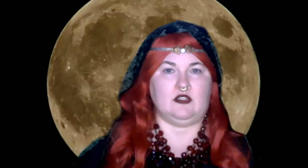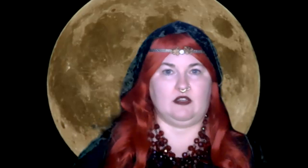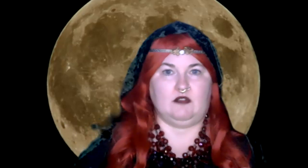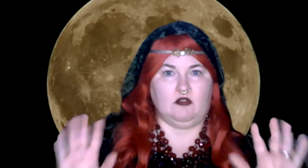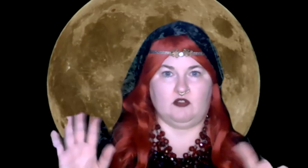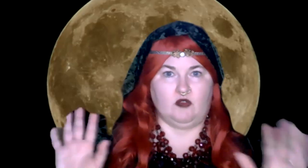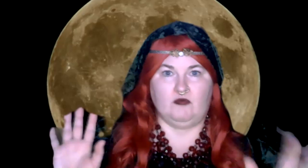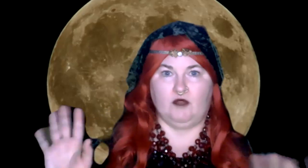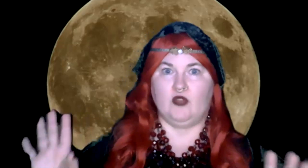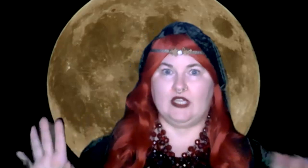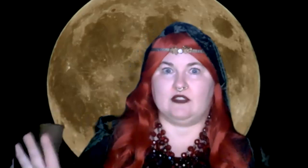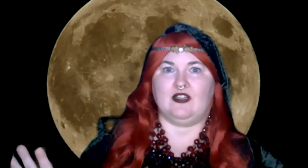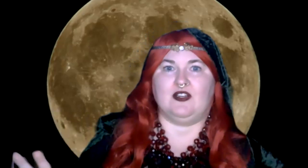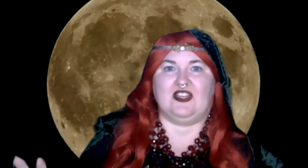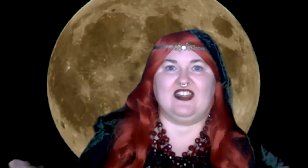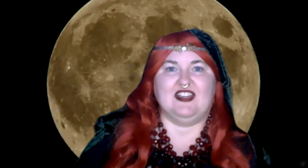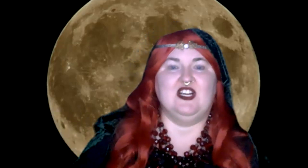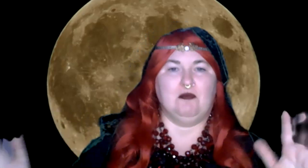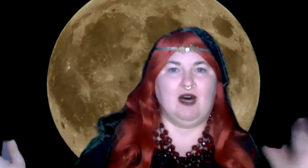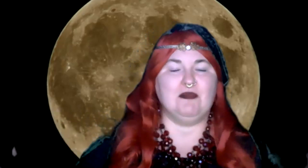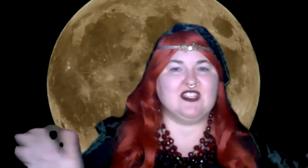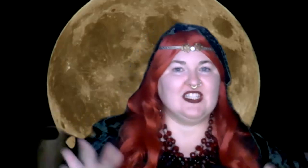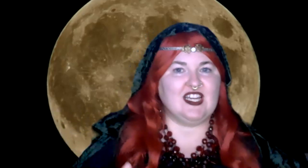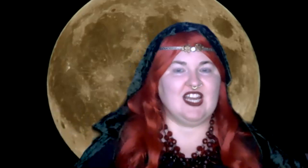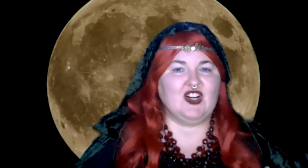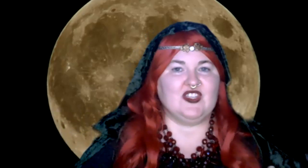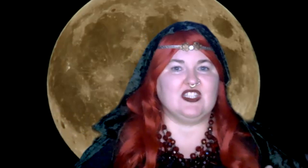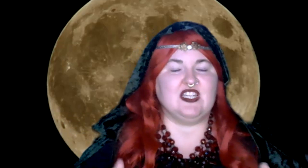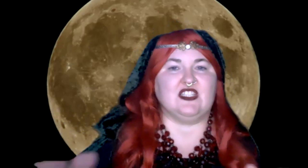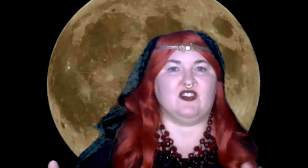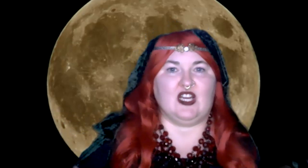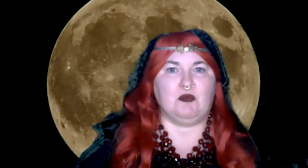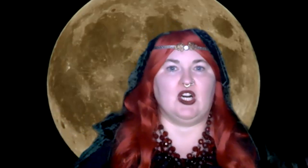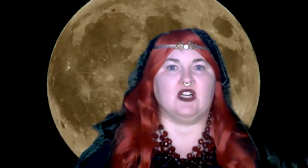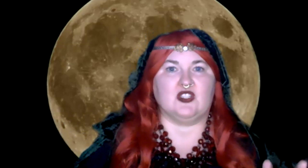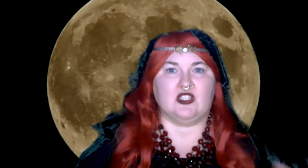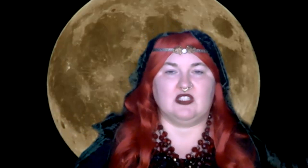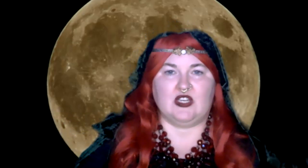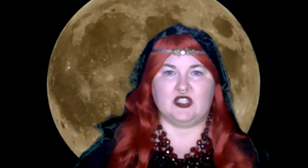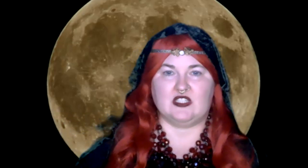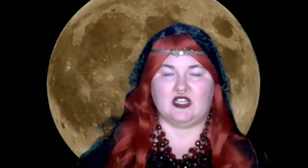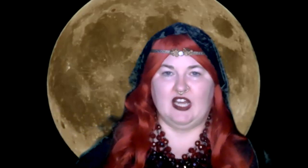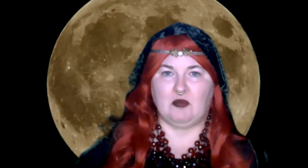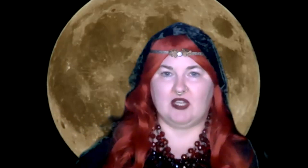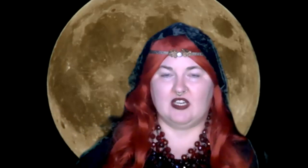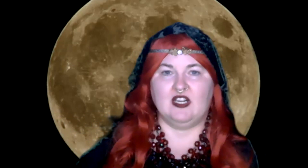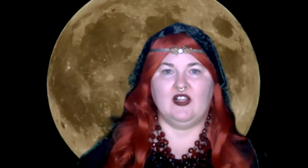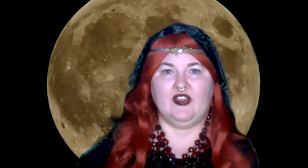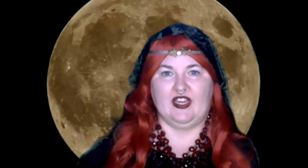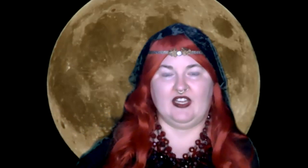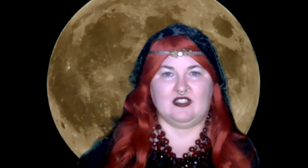kittens, Storm knew this, like mom is going to take care of these kittens if they come to her. So this is how this is going to